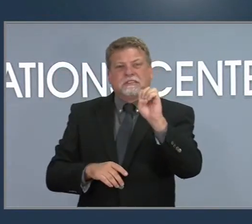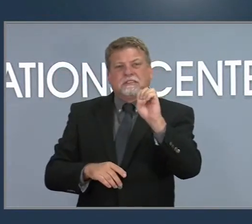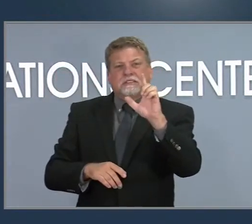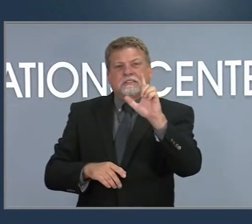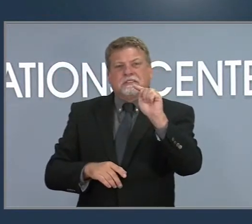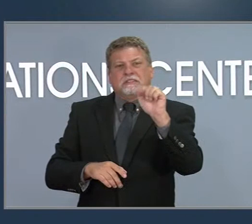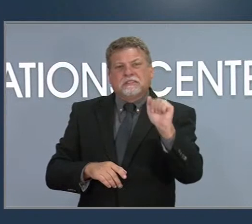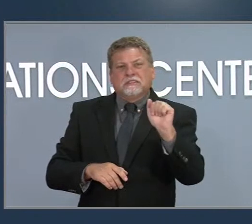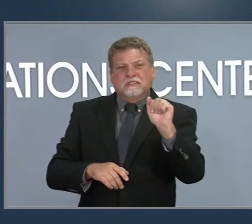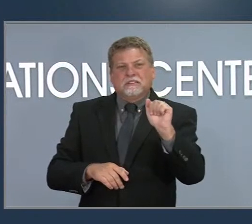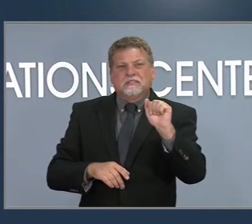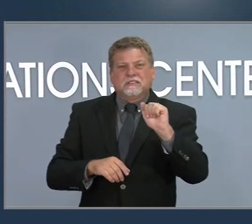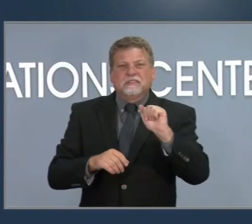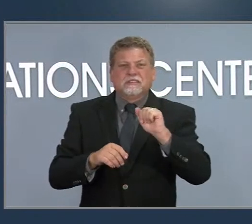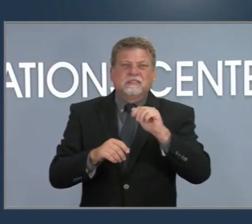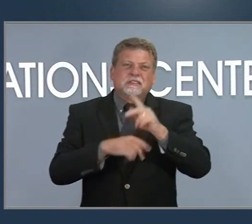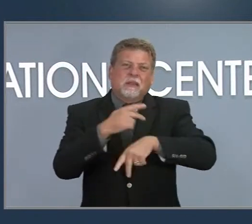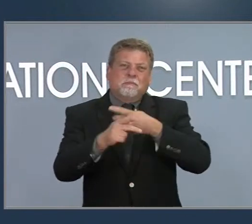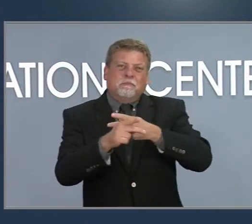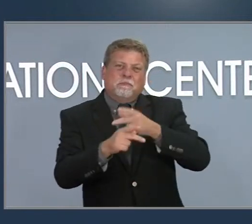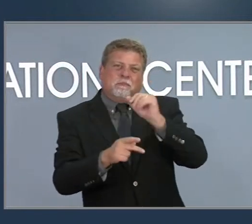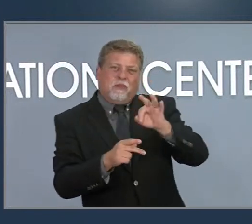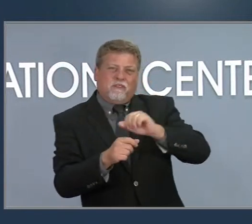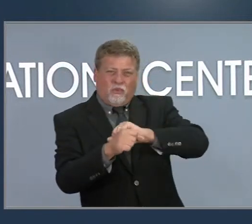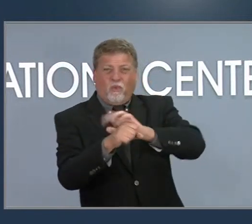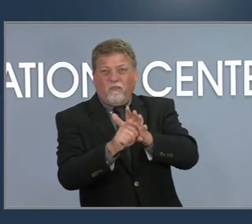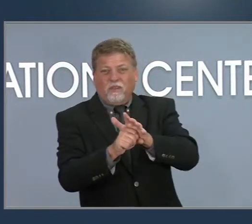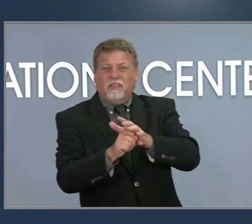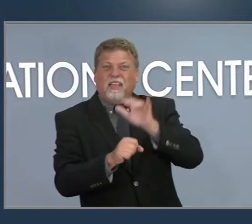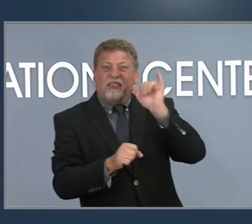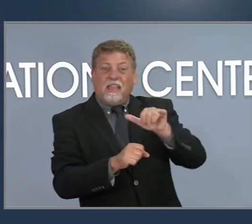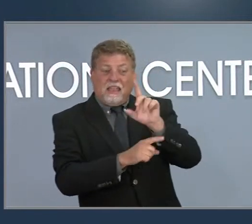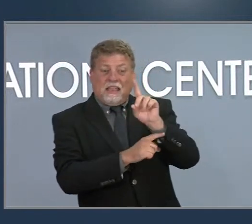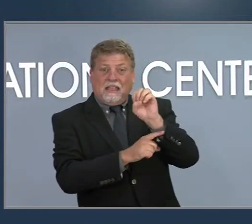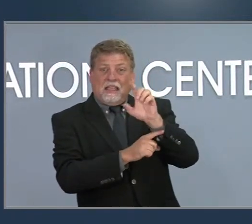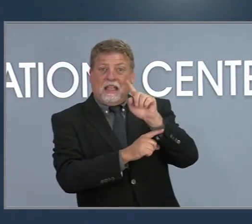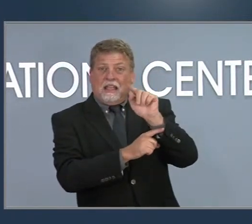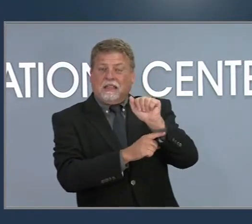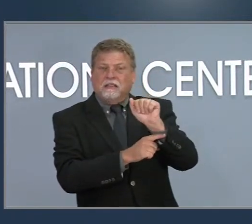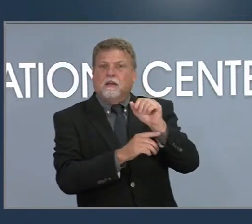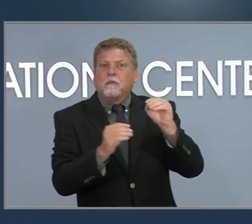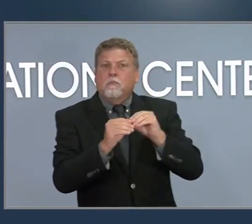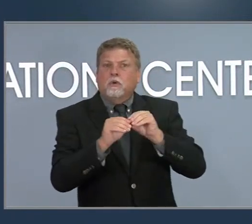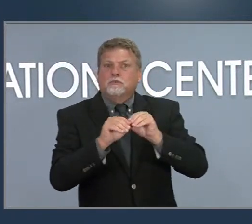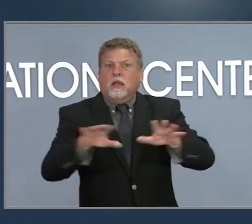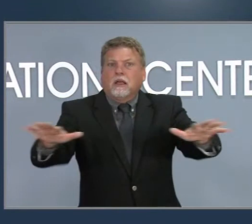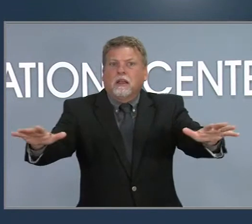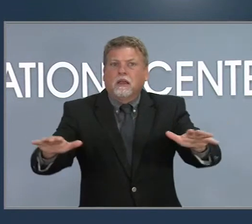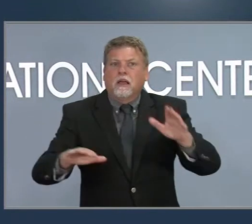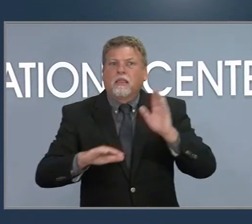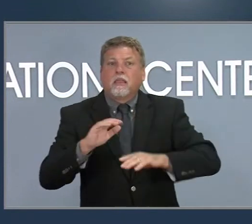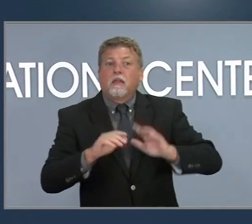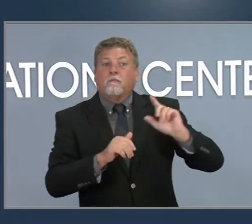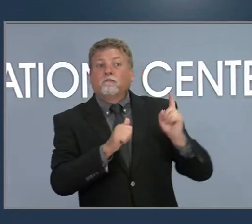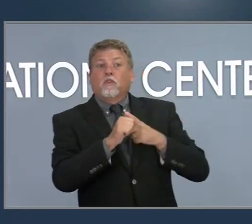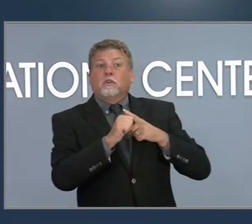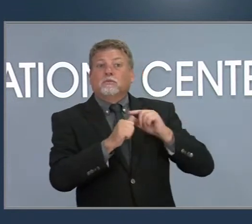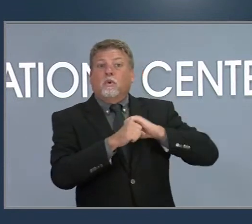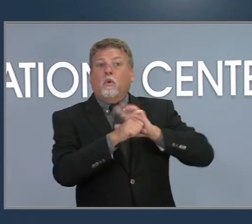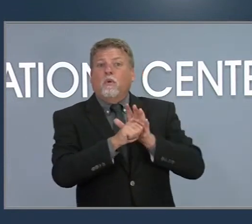more easily than the original virus, and it's leaving unvaccinated people very